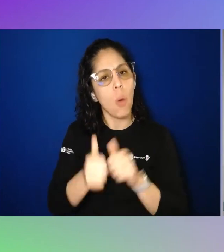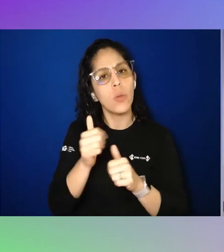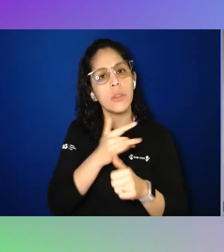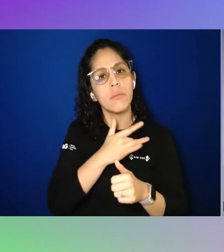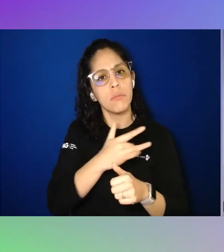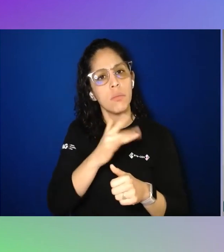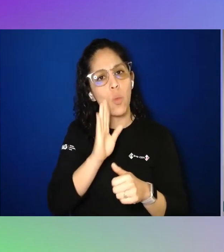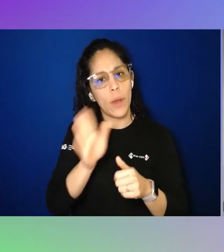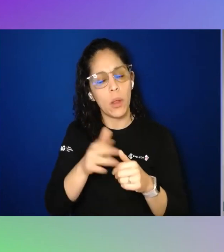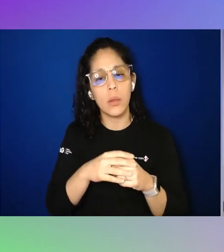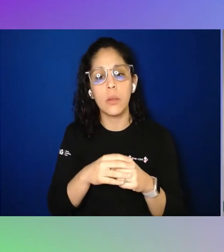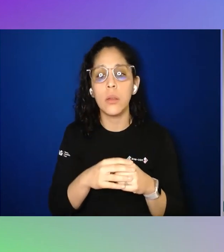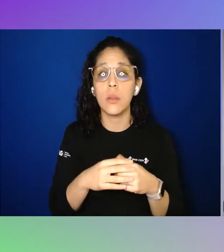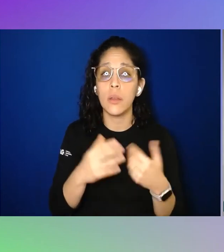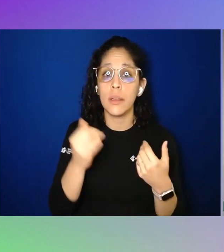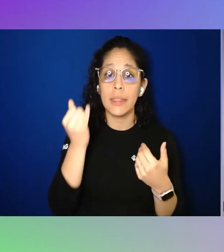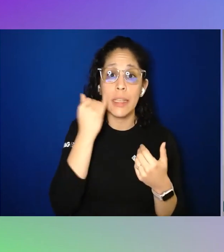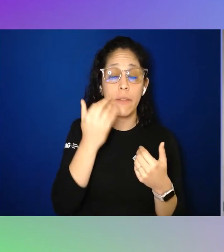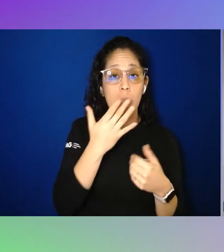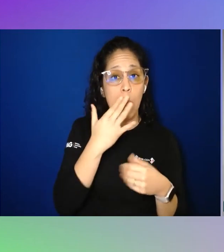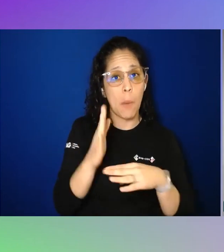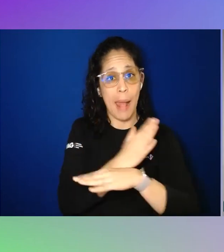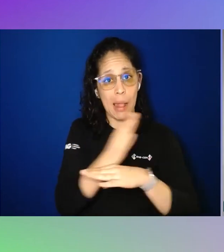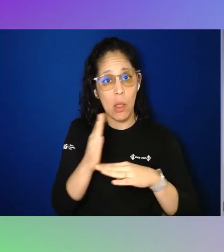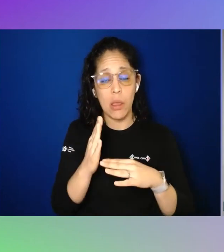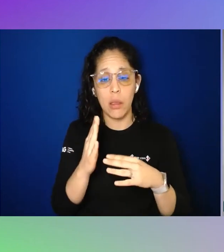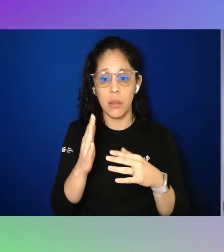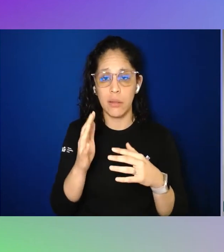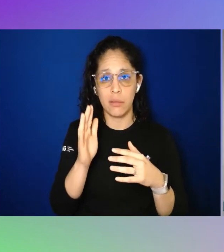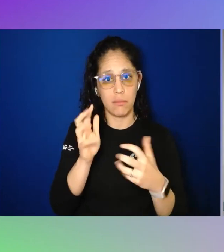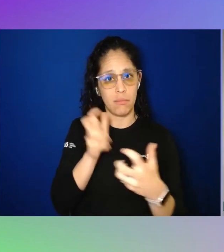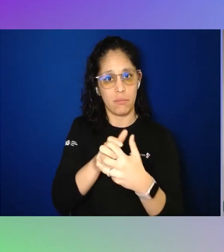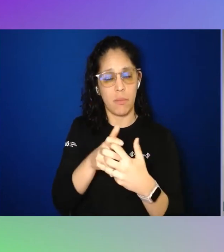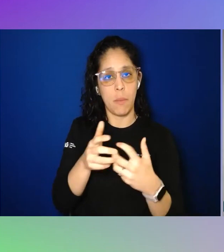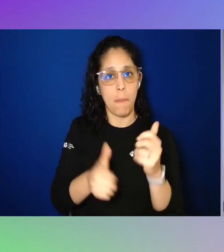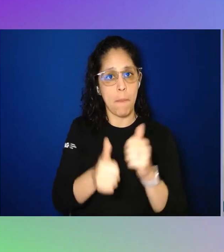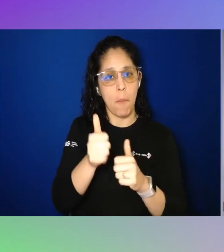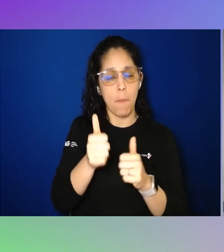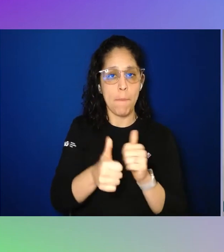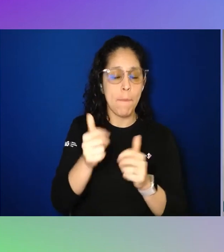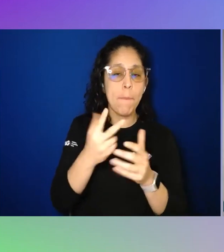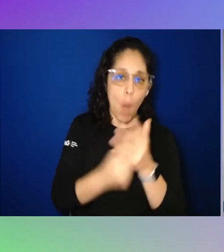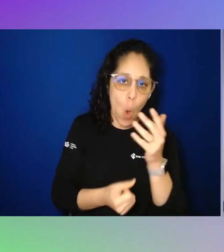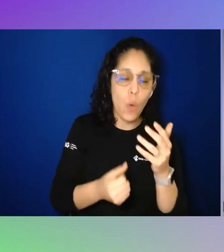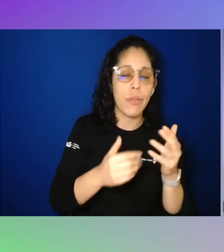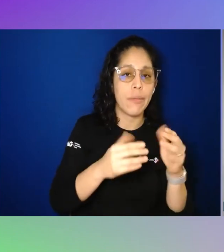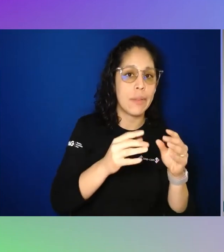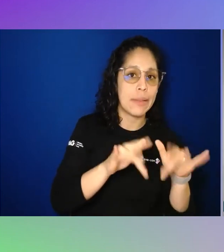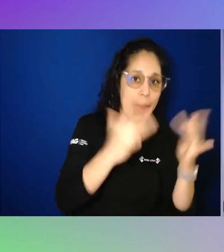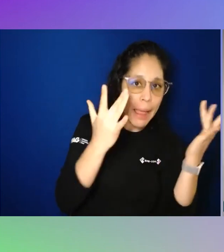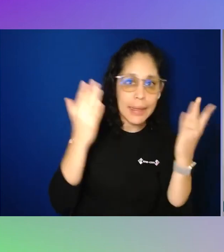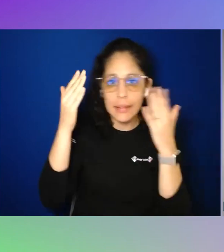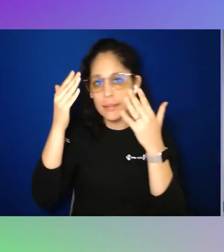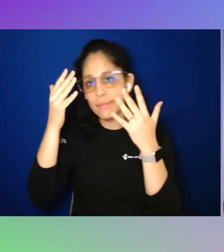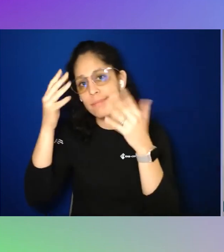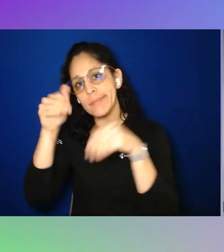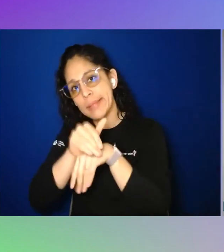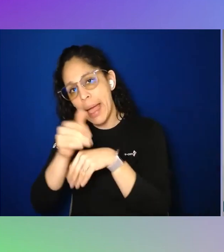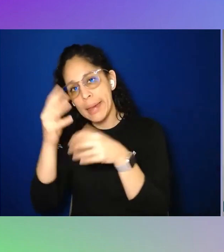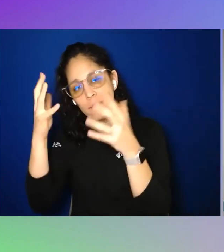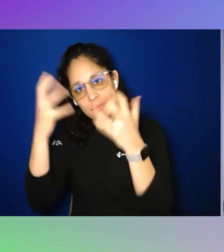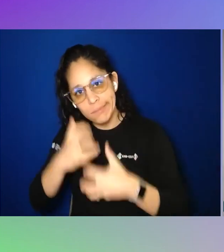we mentioned, that works with light and dark mode, it's good to test it as well, but it's rare that it's going to break in the development